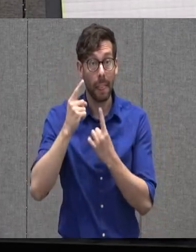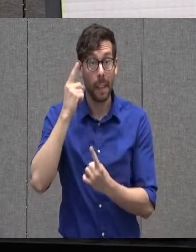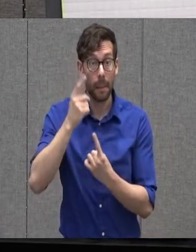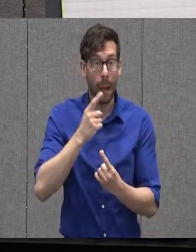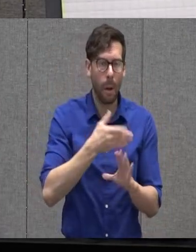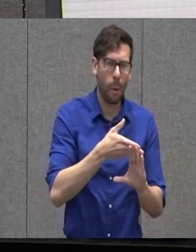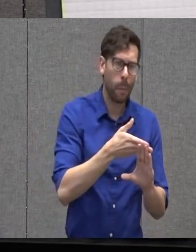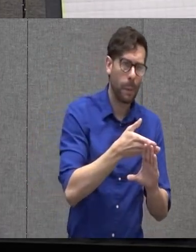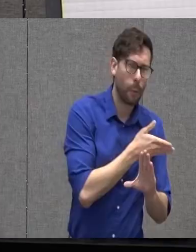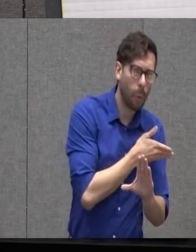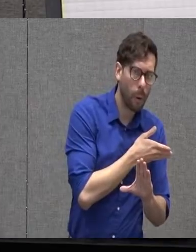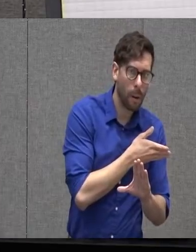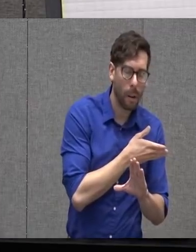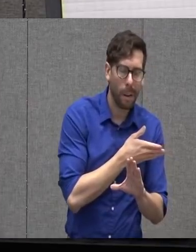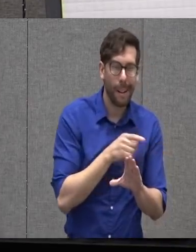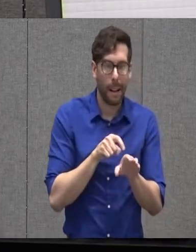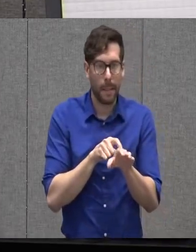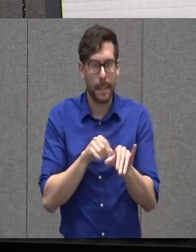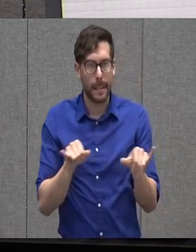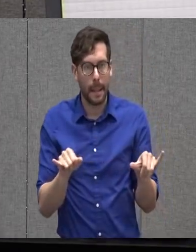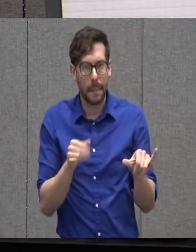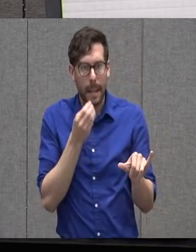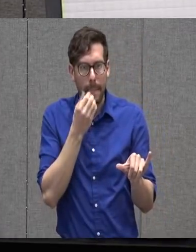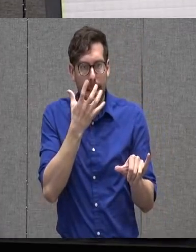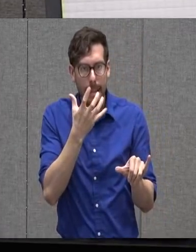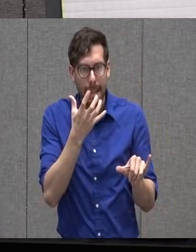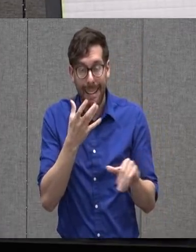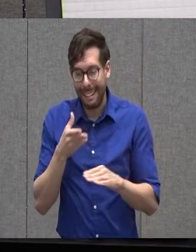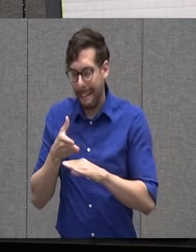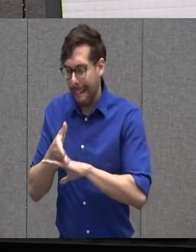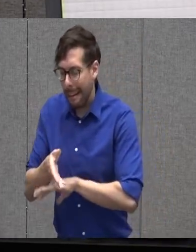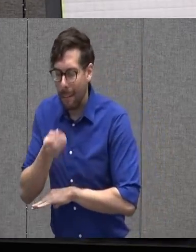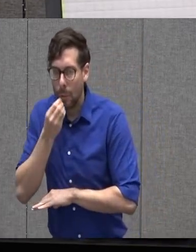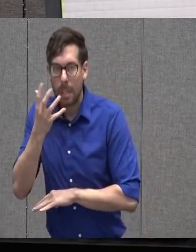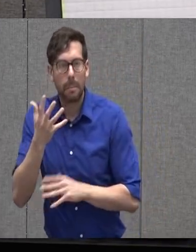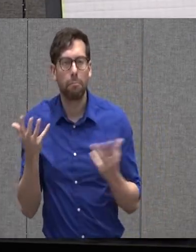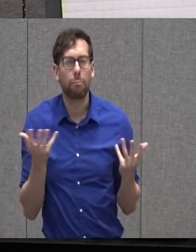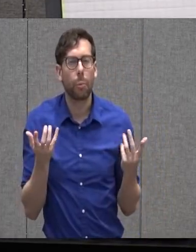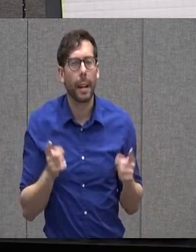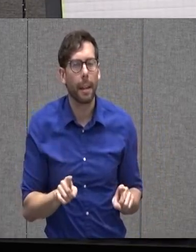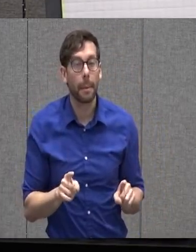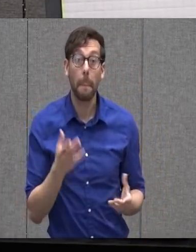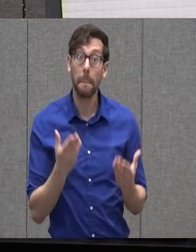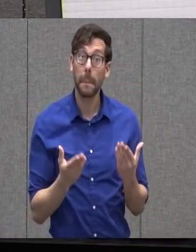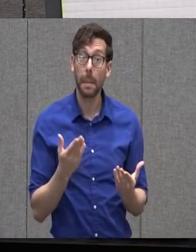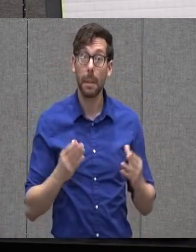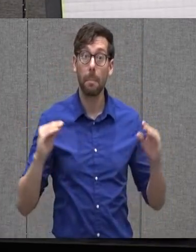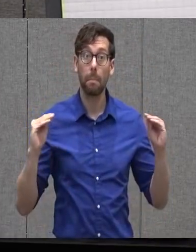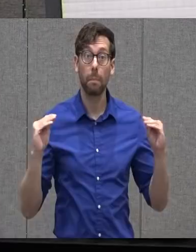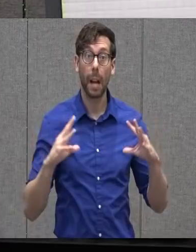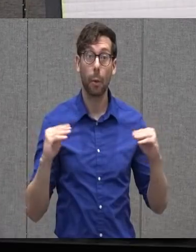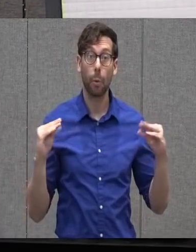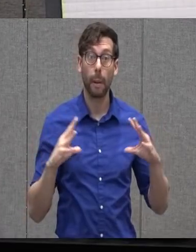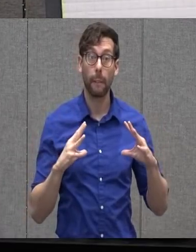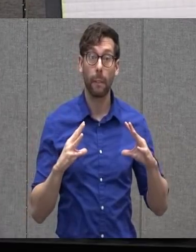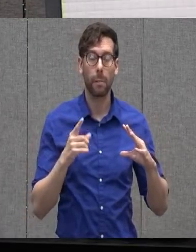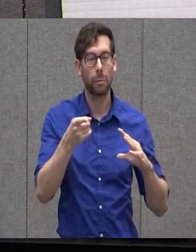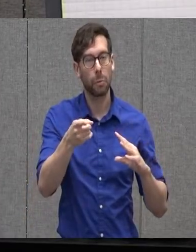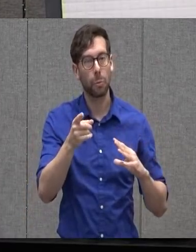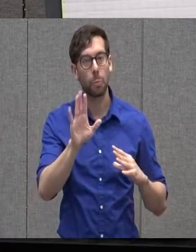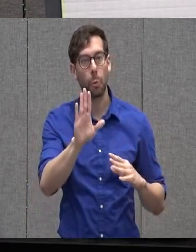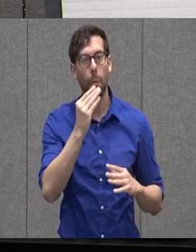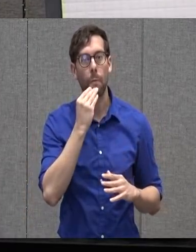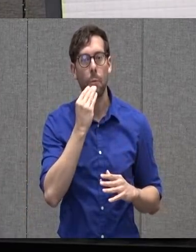and after some heat. Maybe you use a microwave and you heat up some of your food. What do you